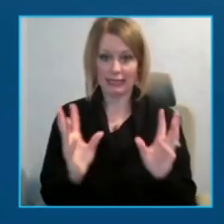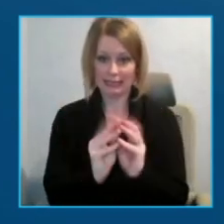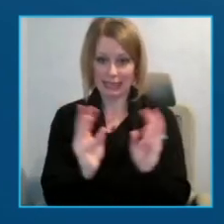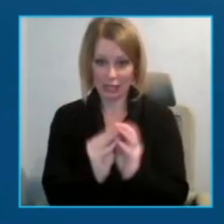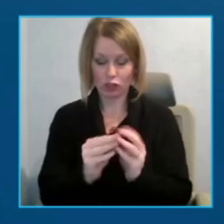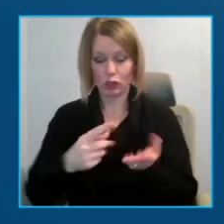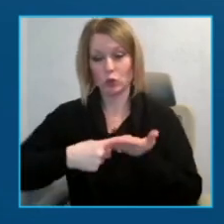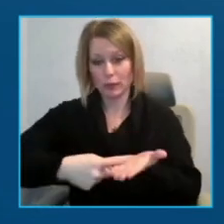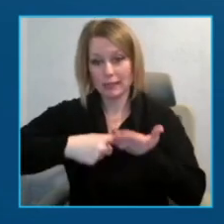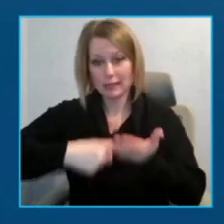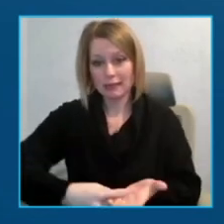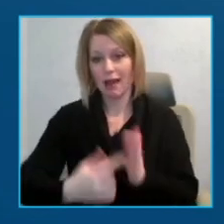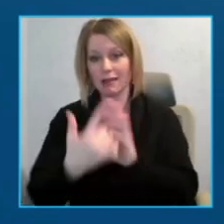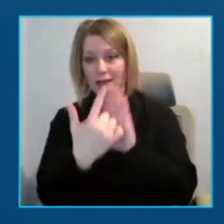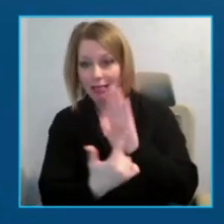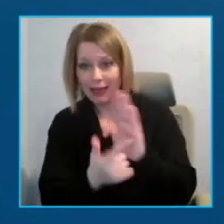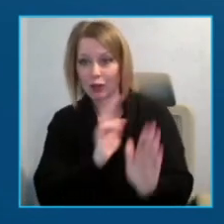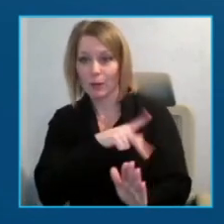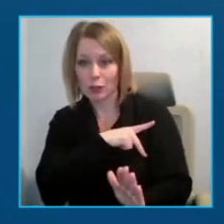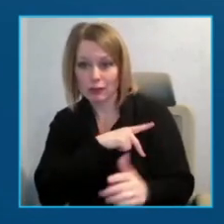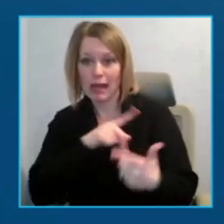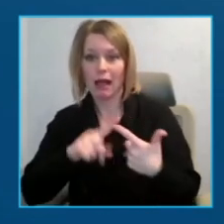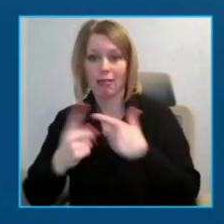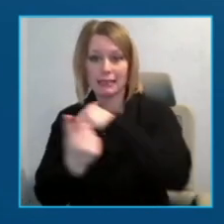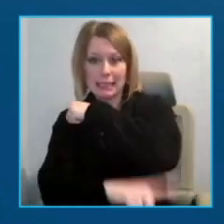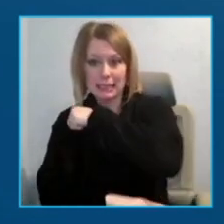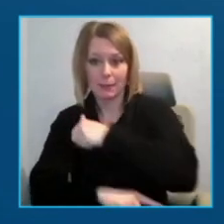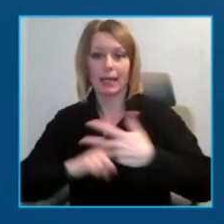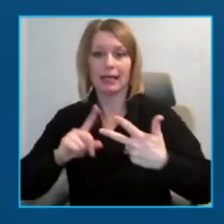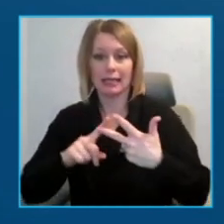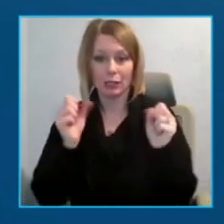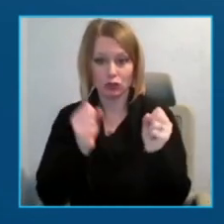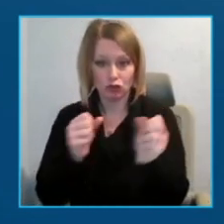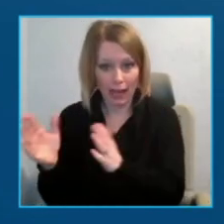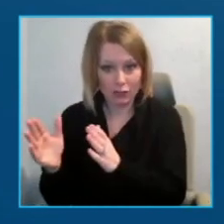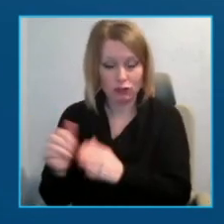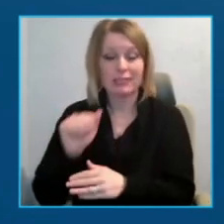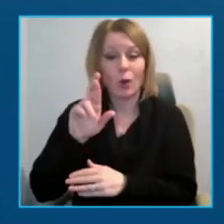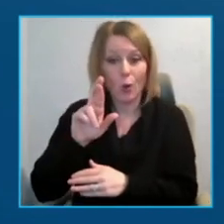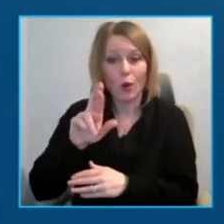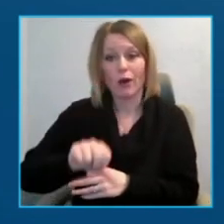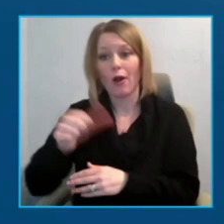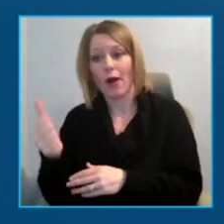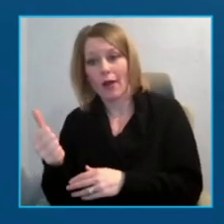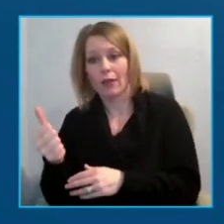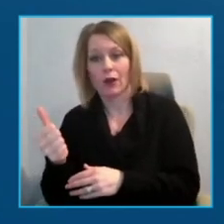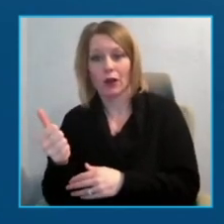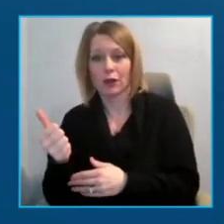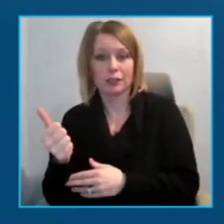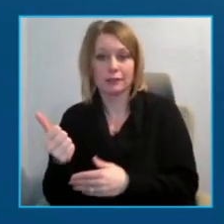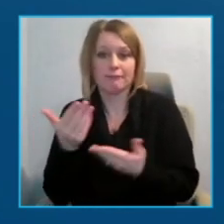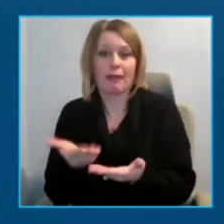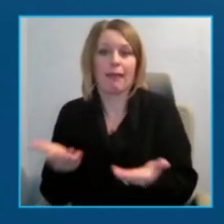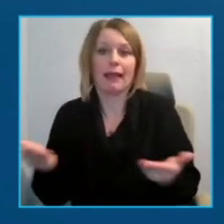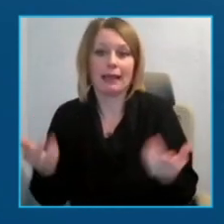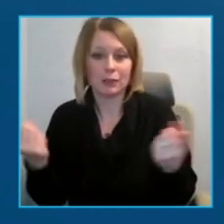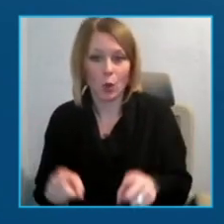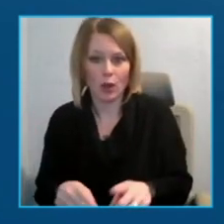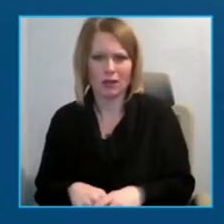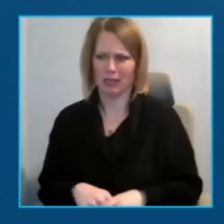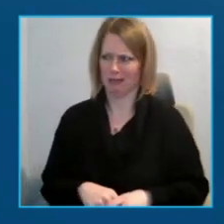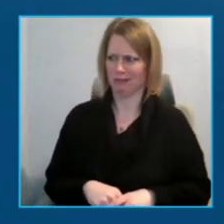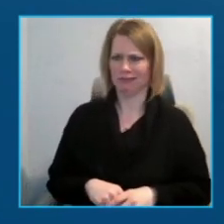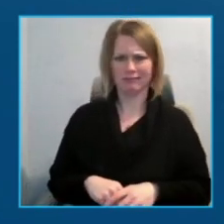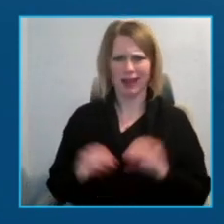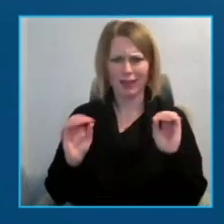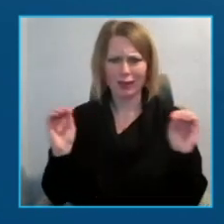personnel, discipline, and strategy, or other matters. There is no limit there.